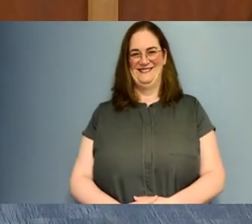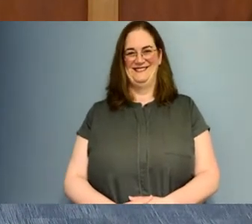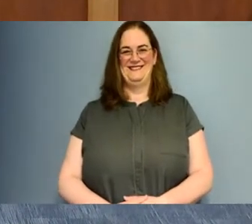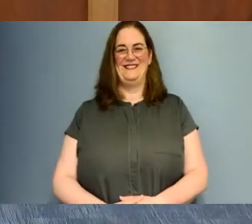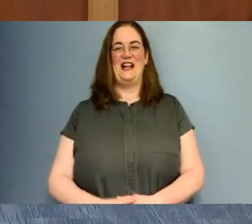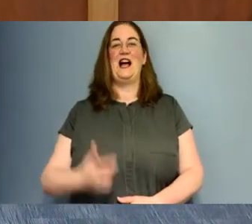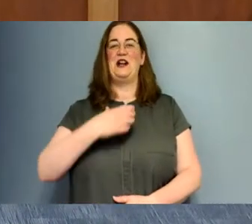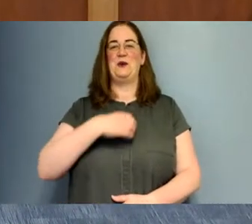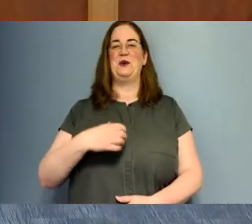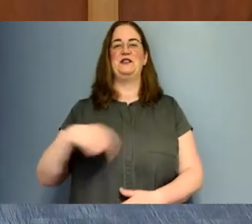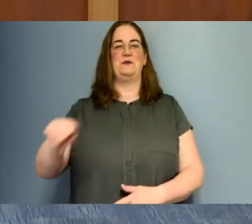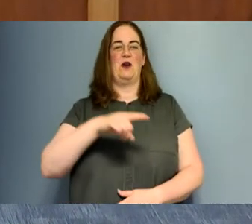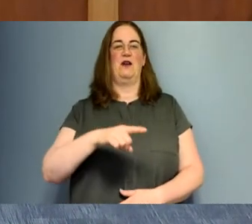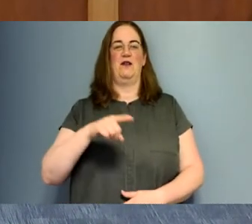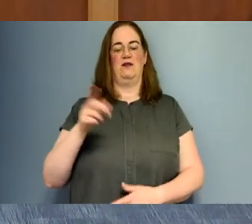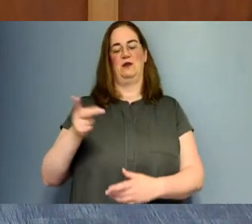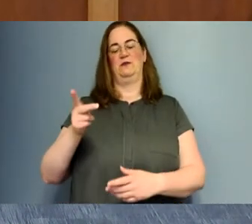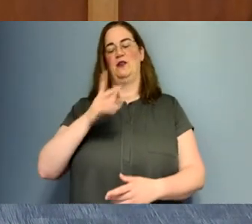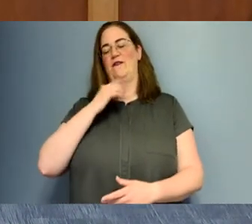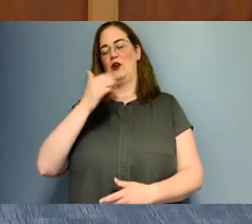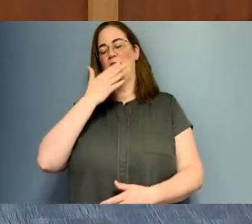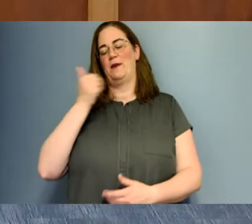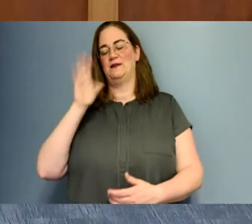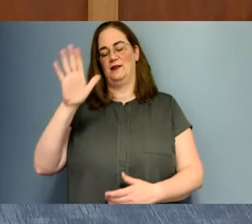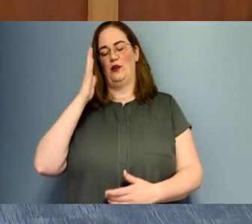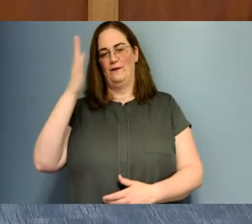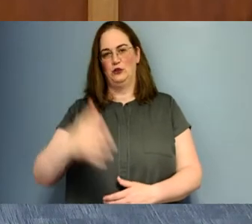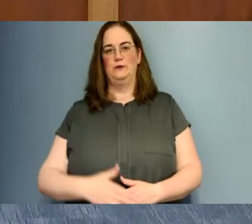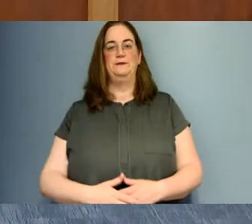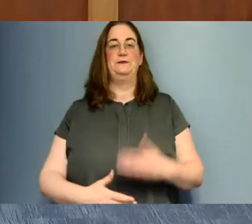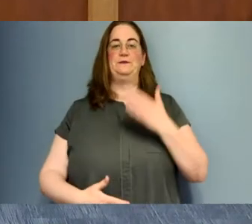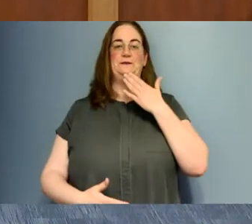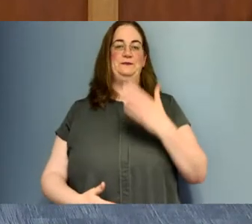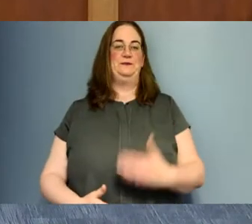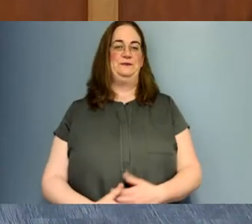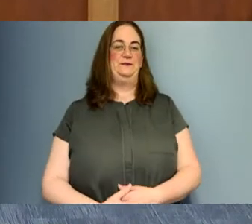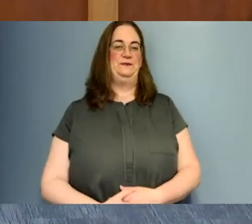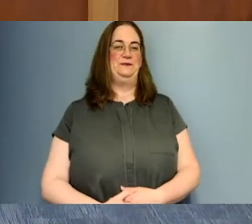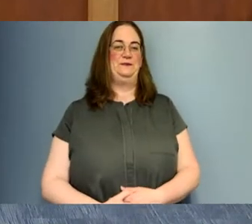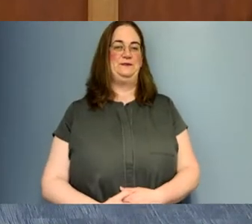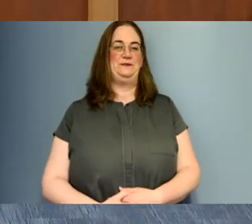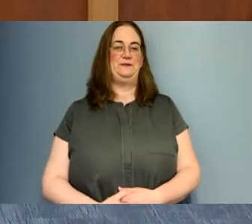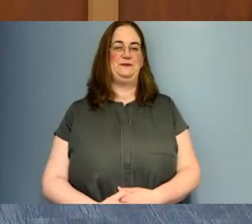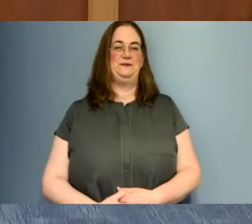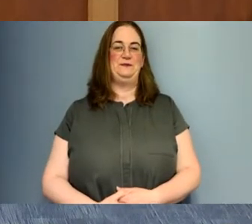And wish them all the very, very best in the future. Thank you. Thank you.